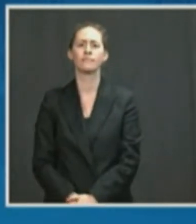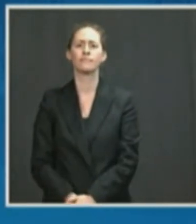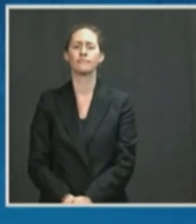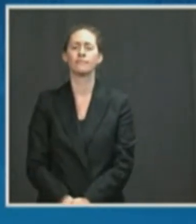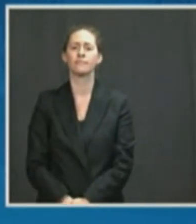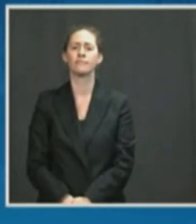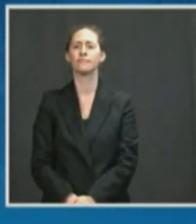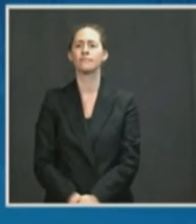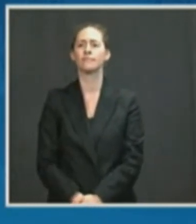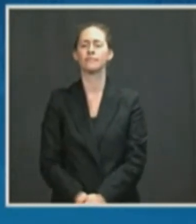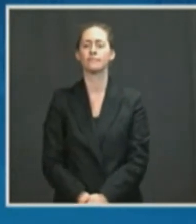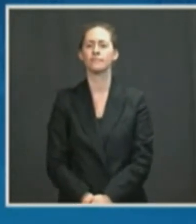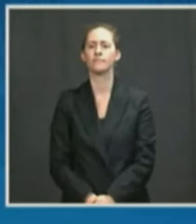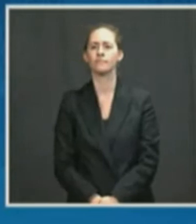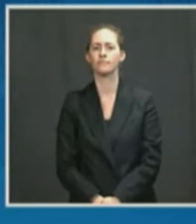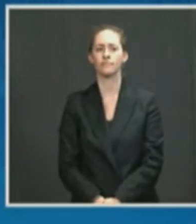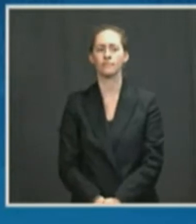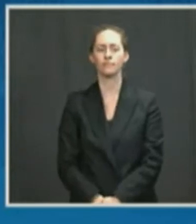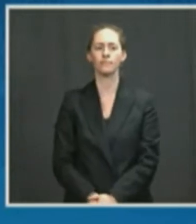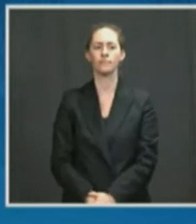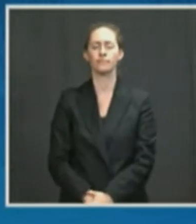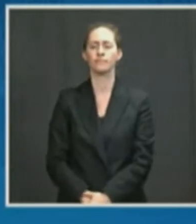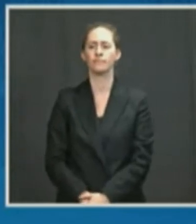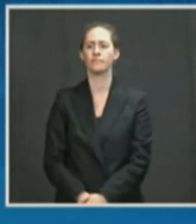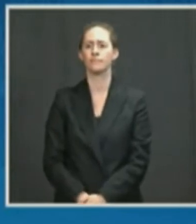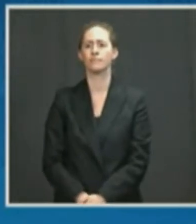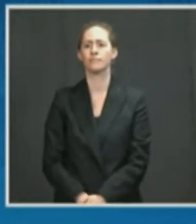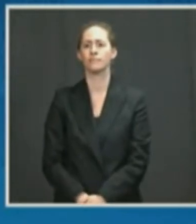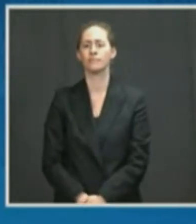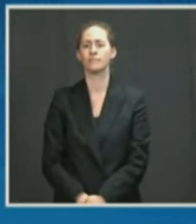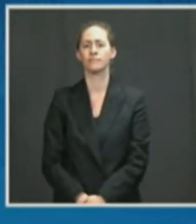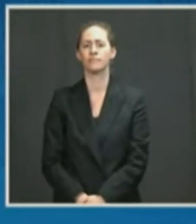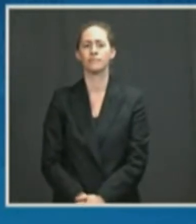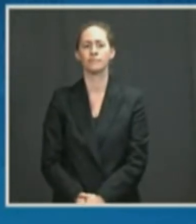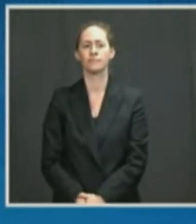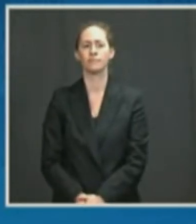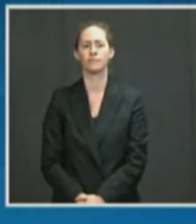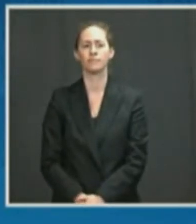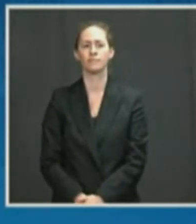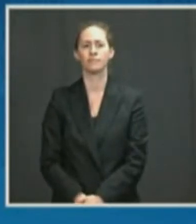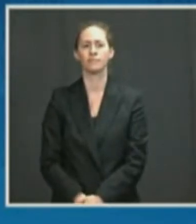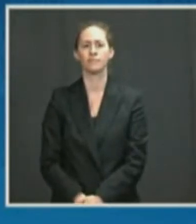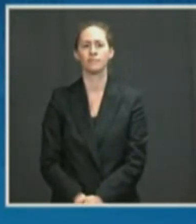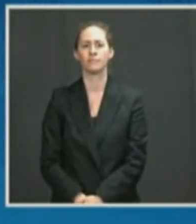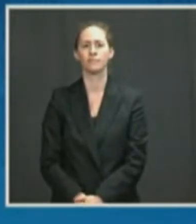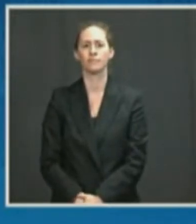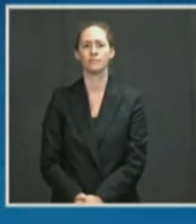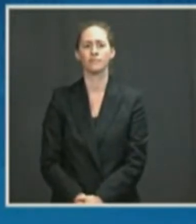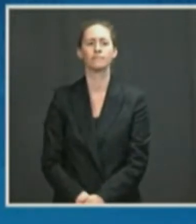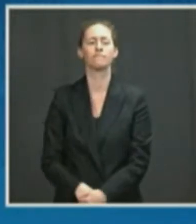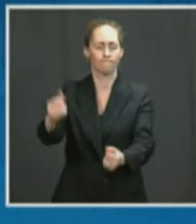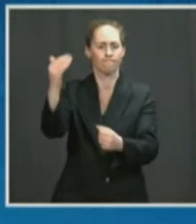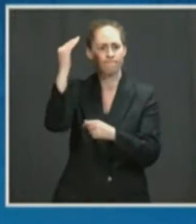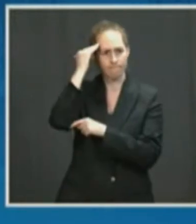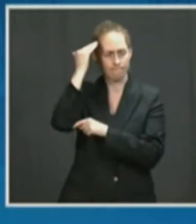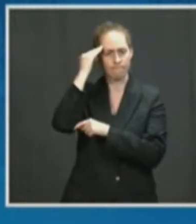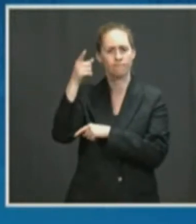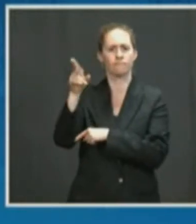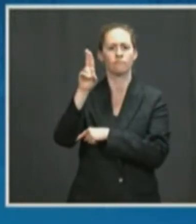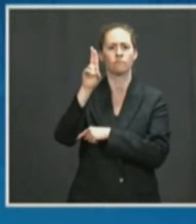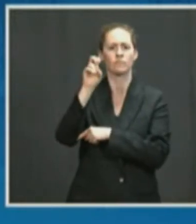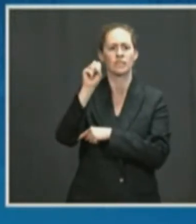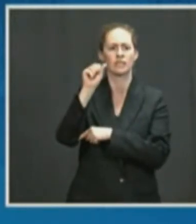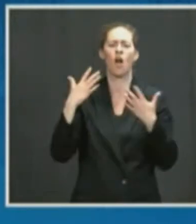The President of the United States recently issued a very clear statement about where we as the United States stand on this